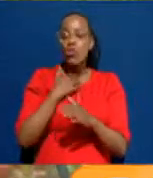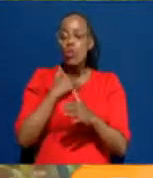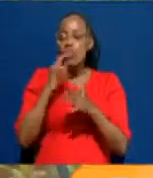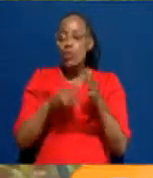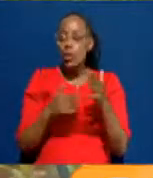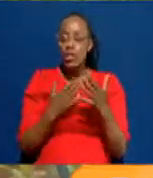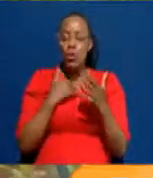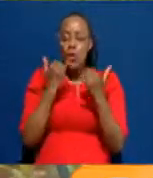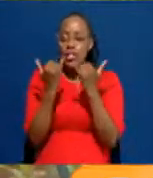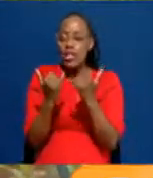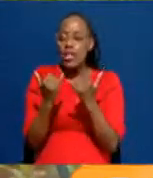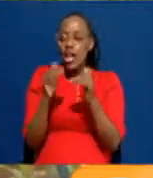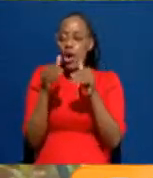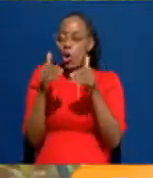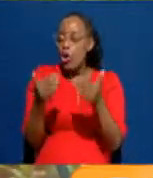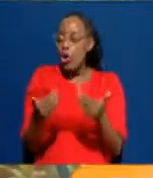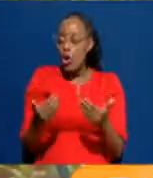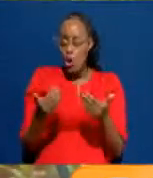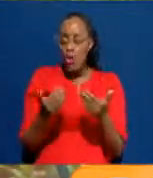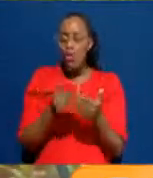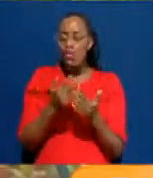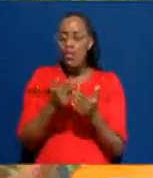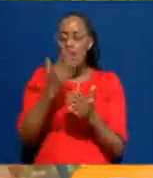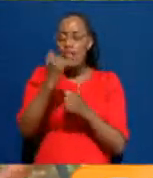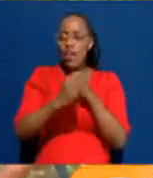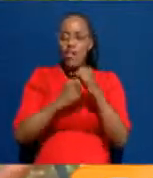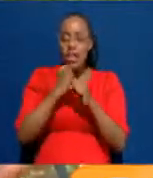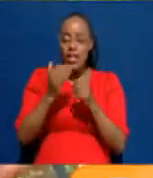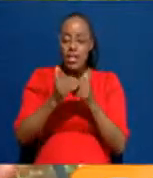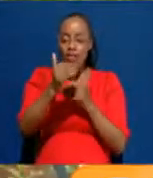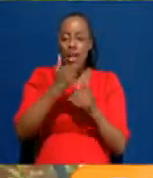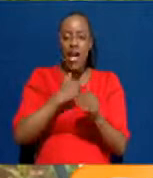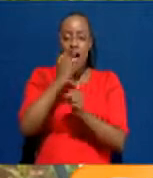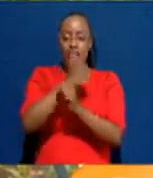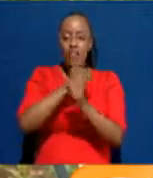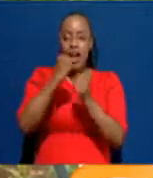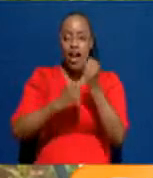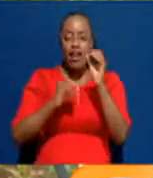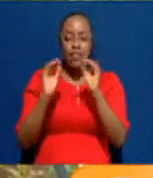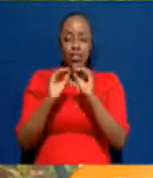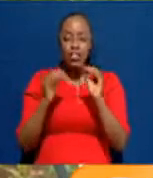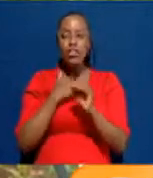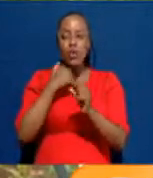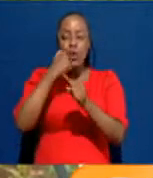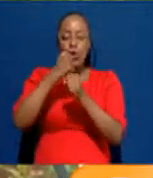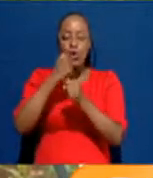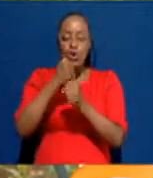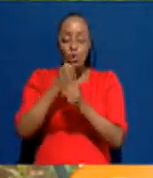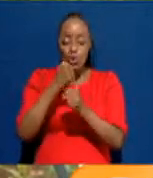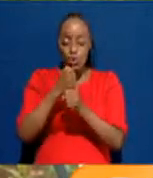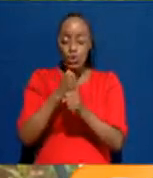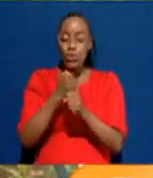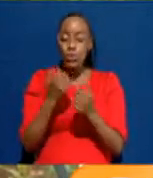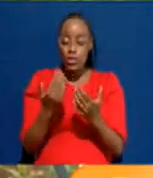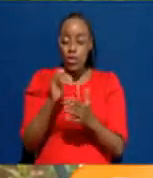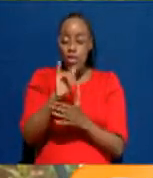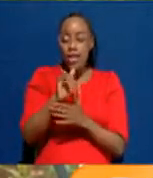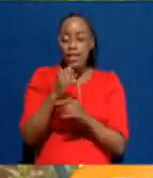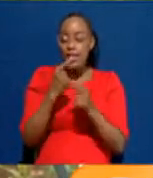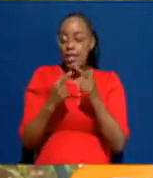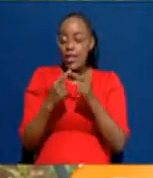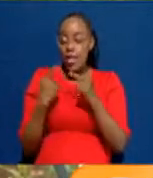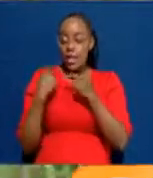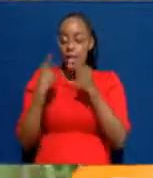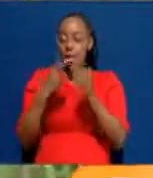you want it now and in 5 years you don't have any harvests? Or do you want to be able to invest for 3 to 4 years and have harvest